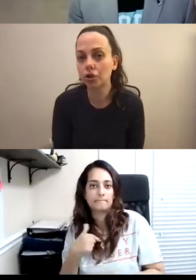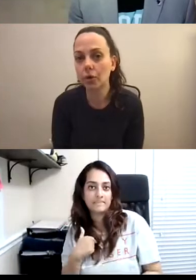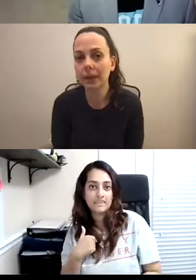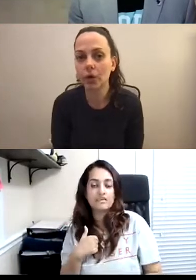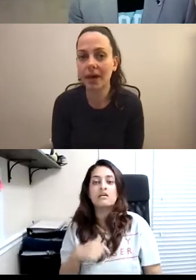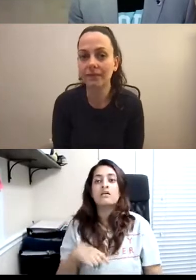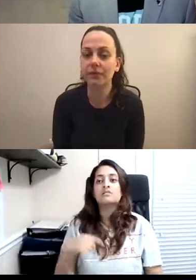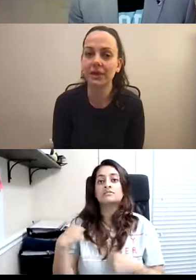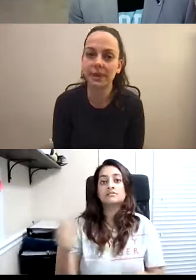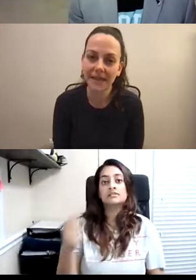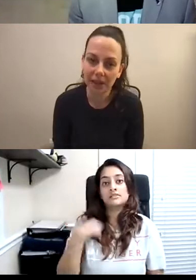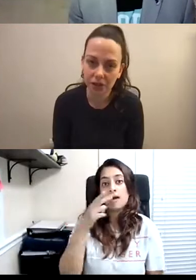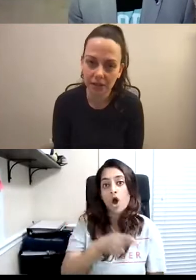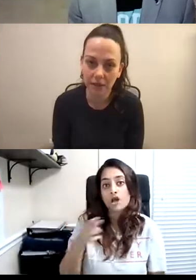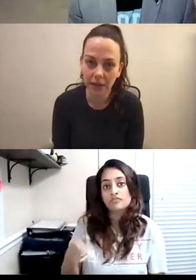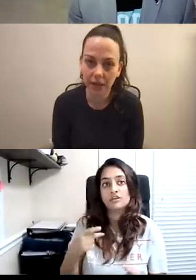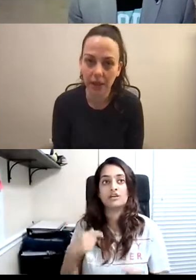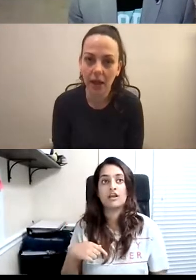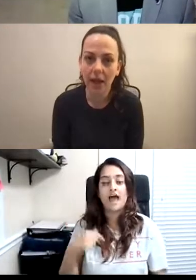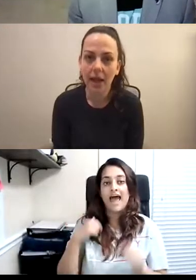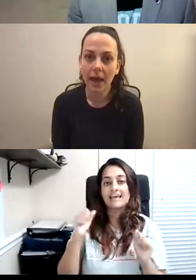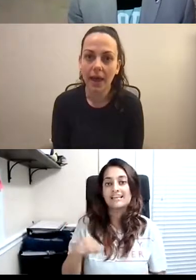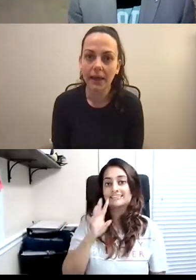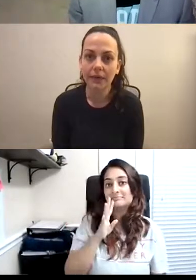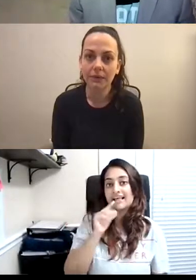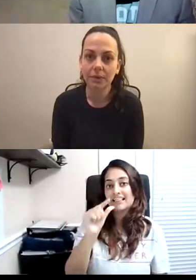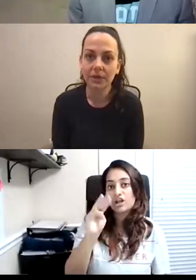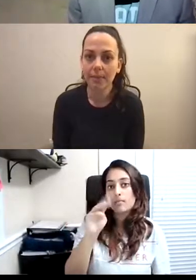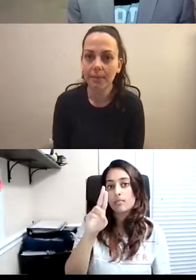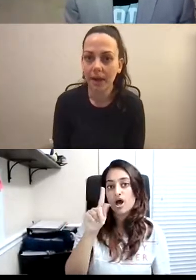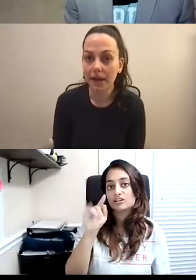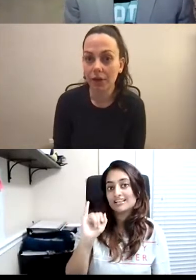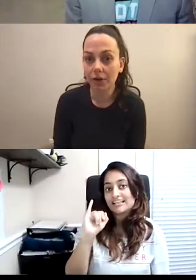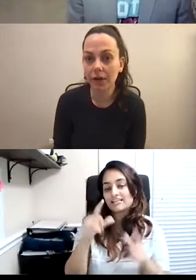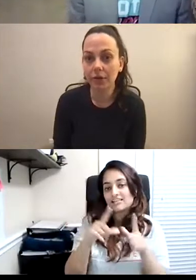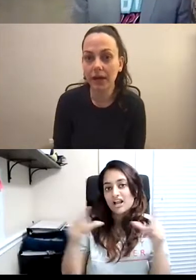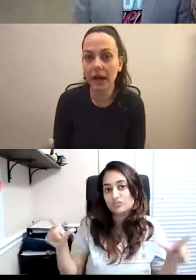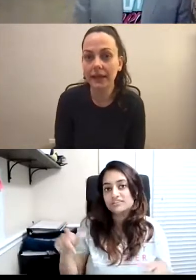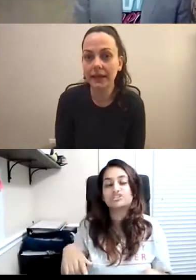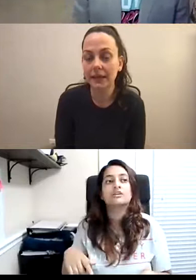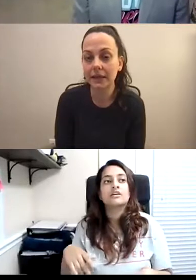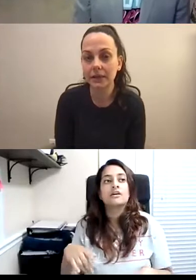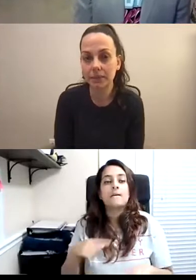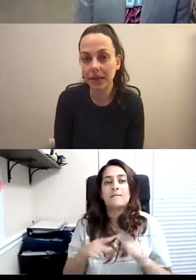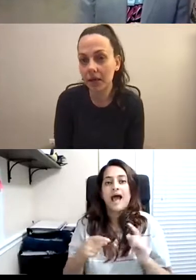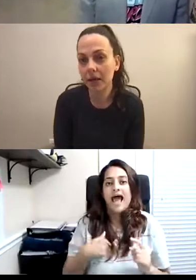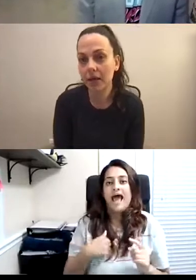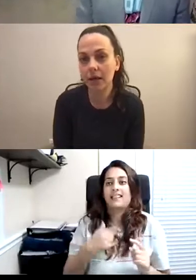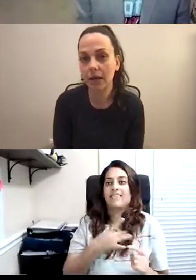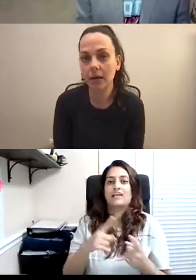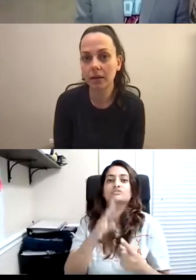to control me or have different expectations of me. And because I'm hard of hearing, I can